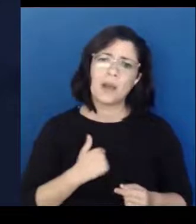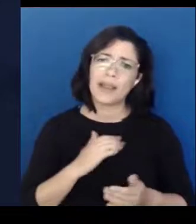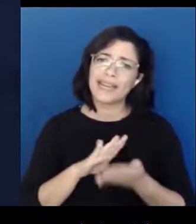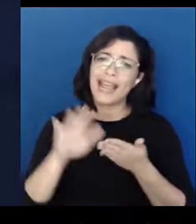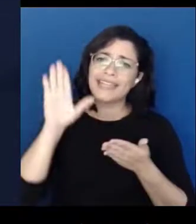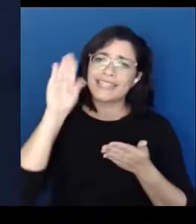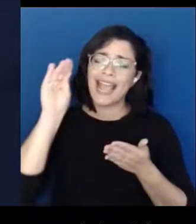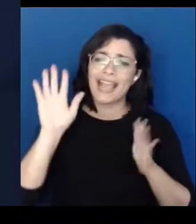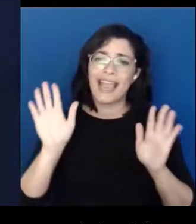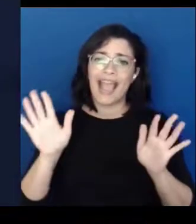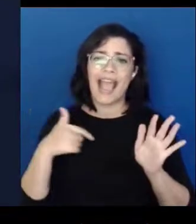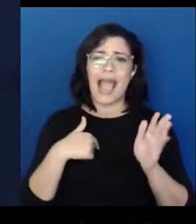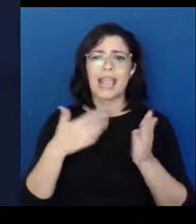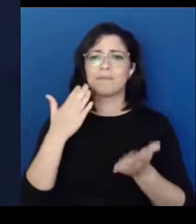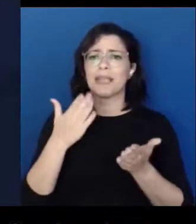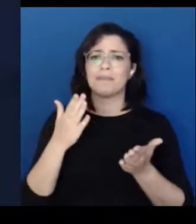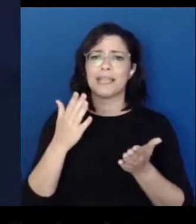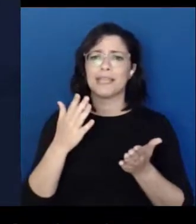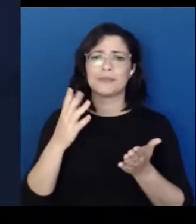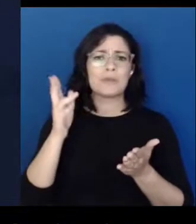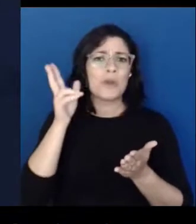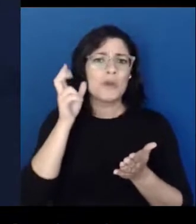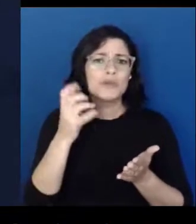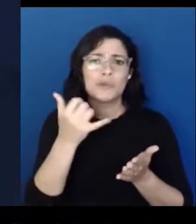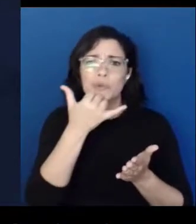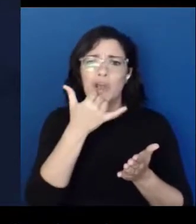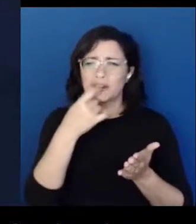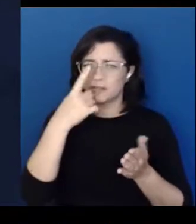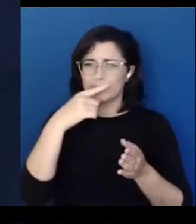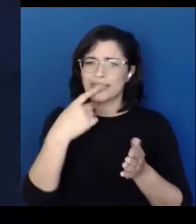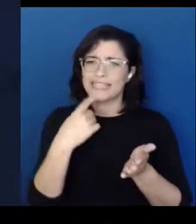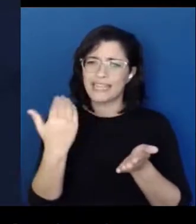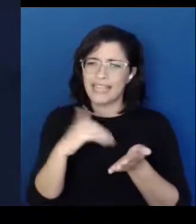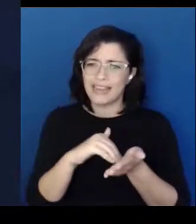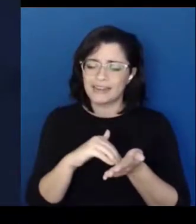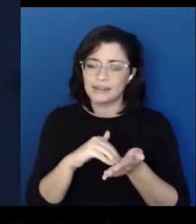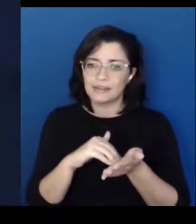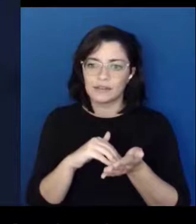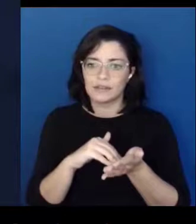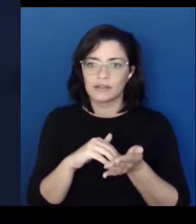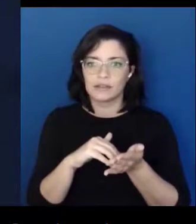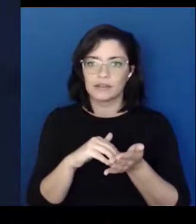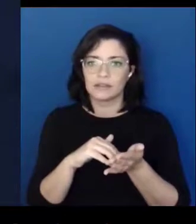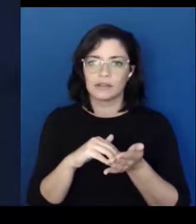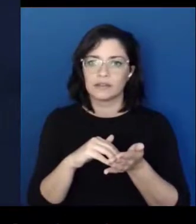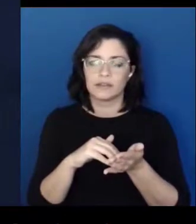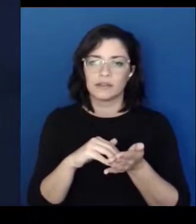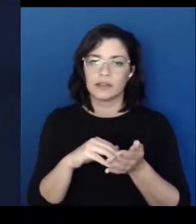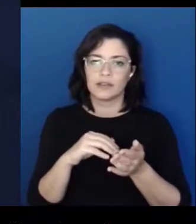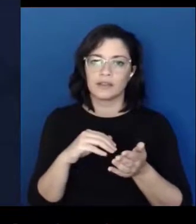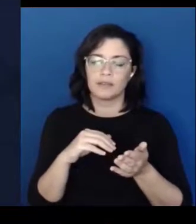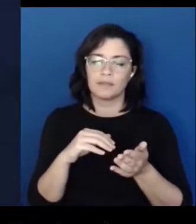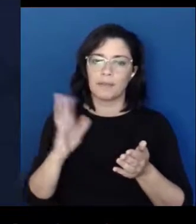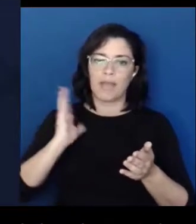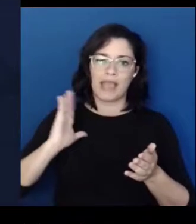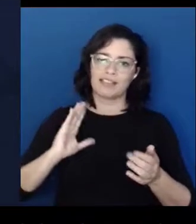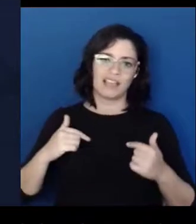mind repeating yourself? But not me, not back then. I repeated, no.